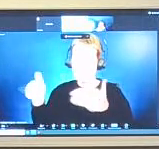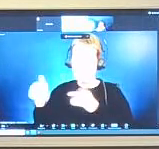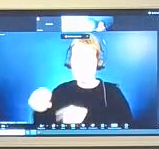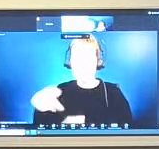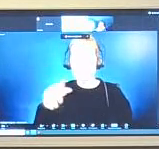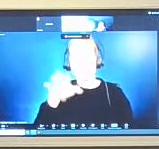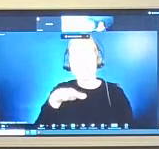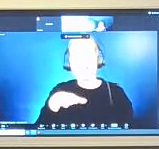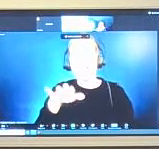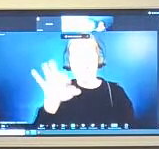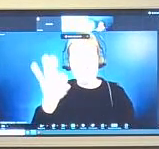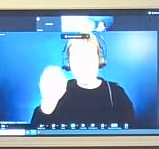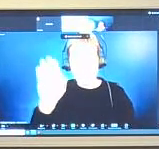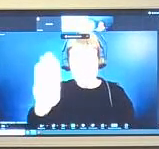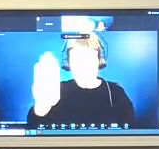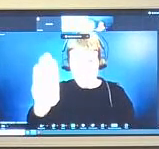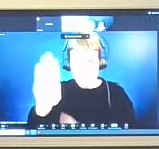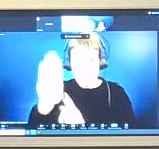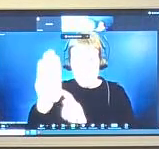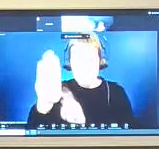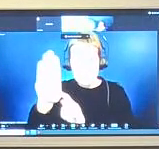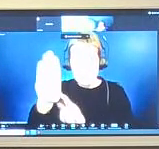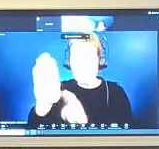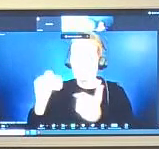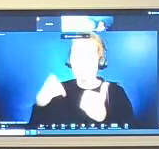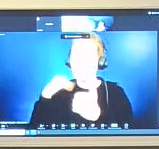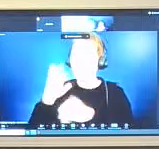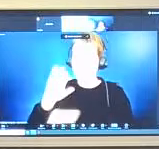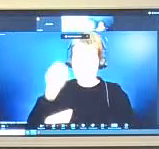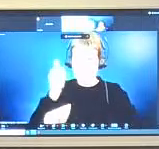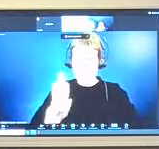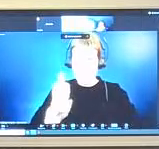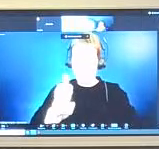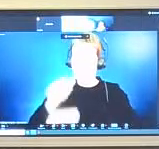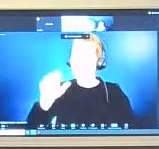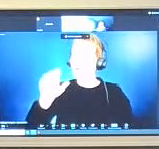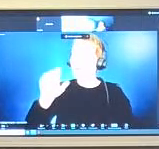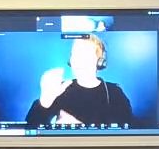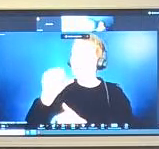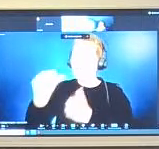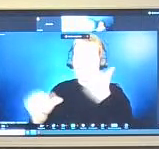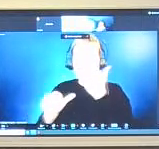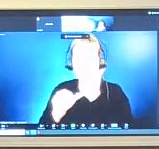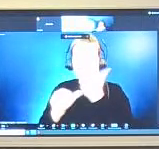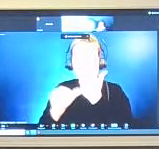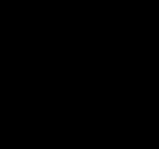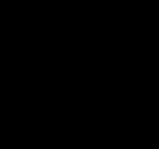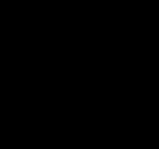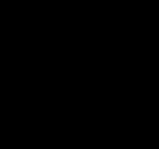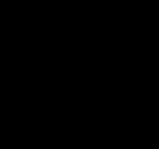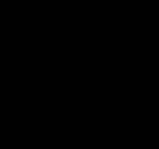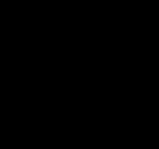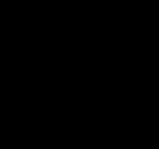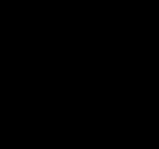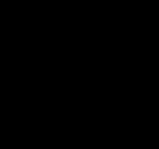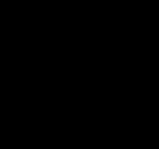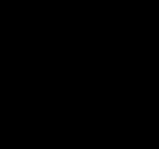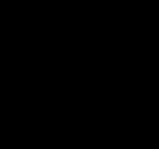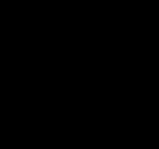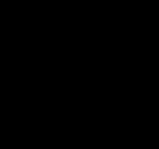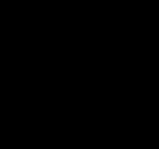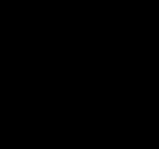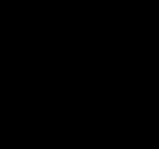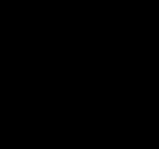so the deputy chief building official, to come talk with us. Wonderful. What we use